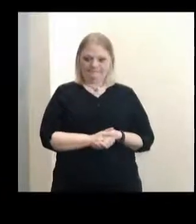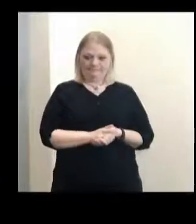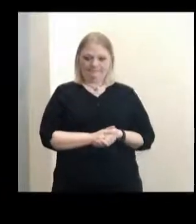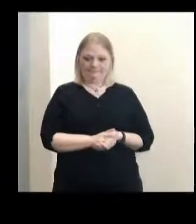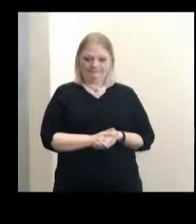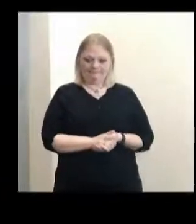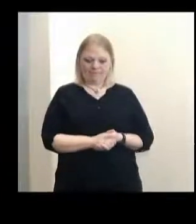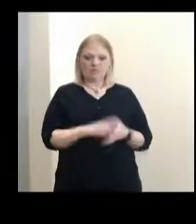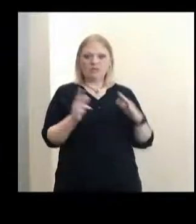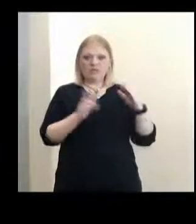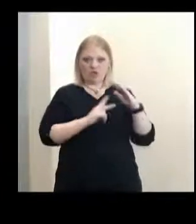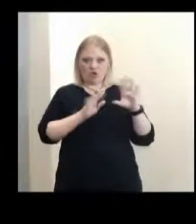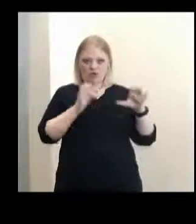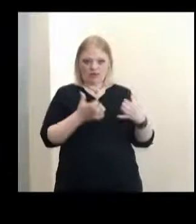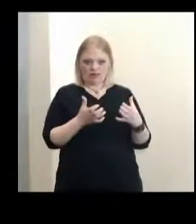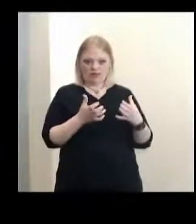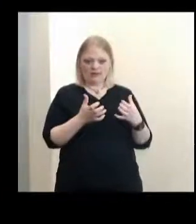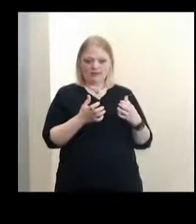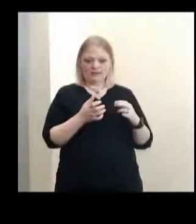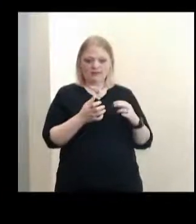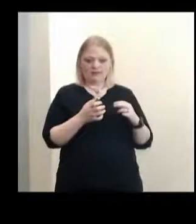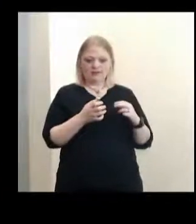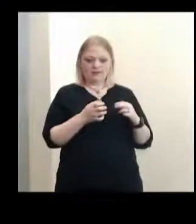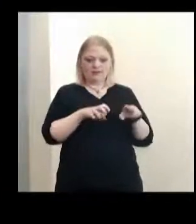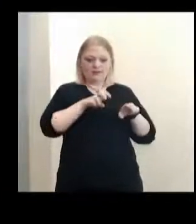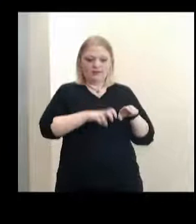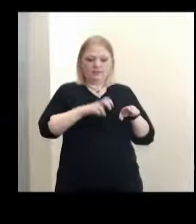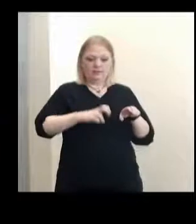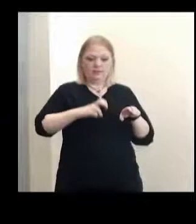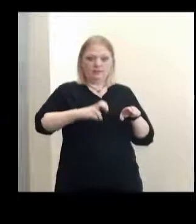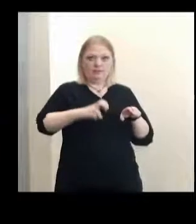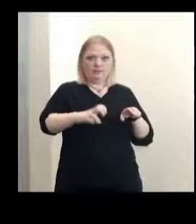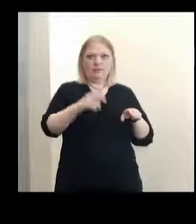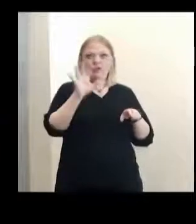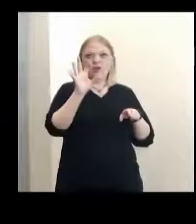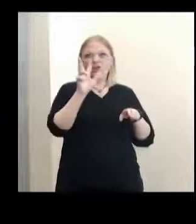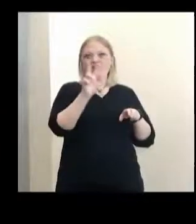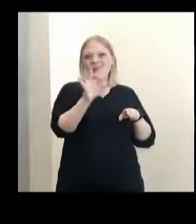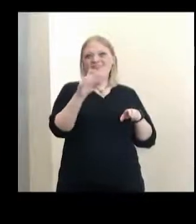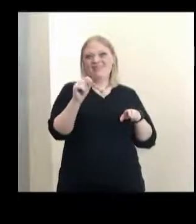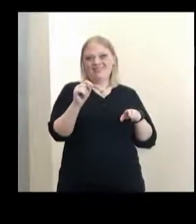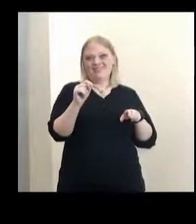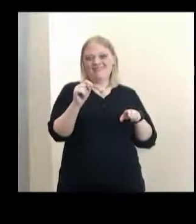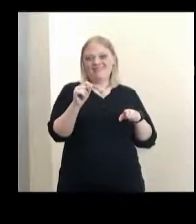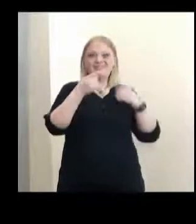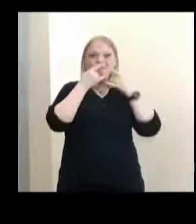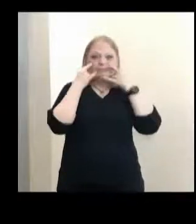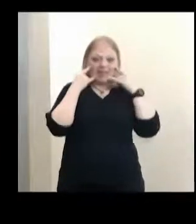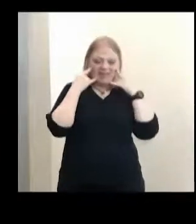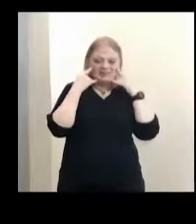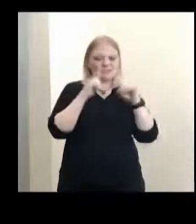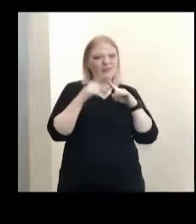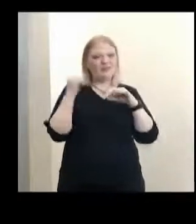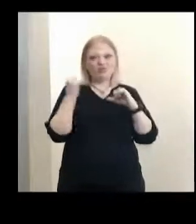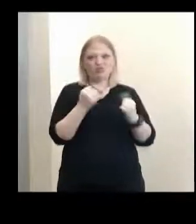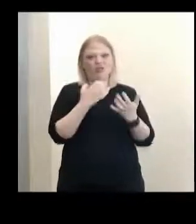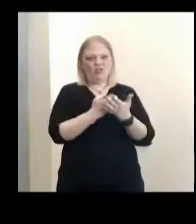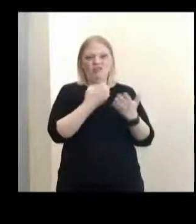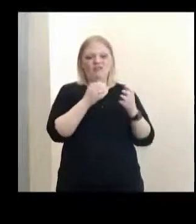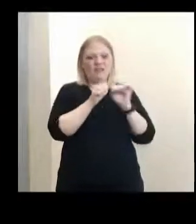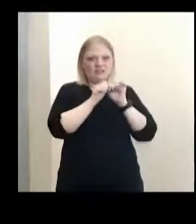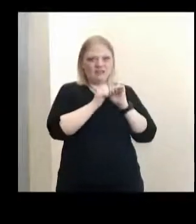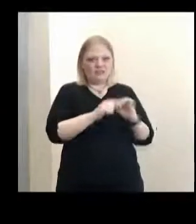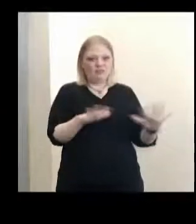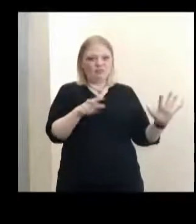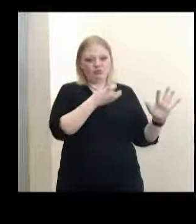kindergarten class. They were seated just 3 feet apart. Even though they were wearing masks, we did have strong evidence that there was transmission, and